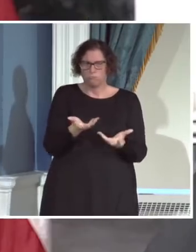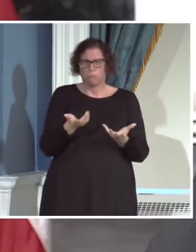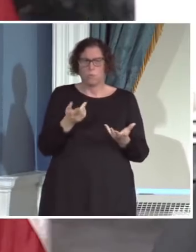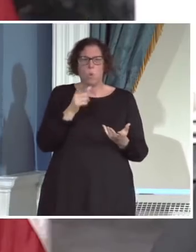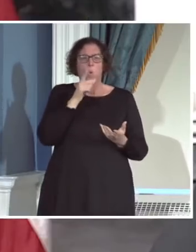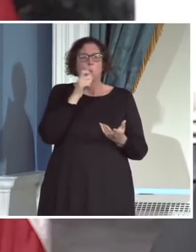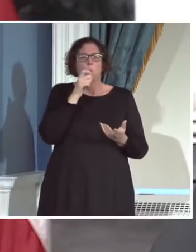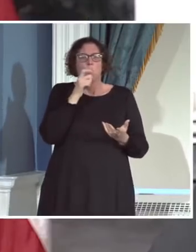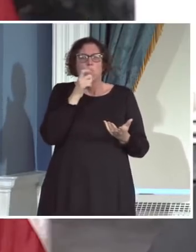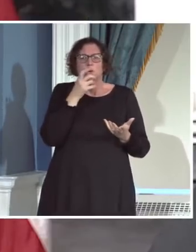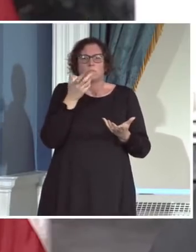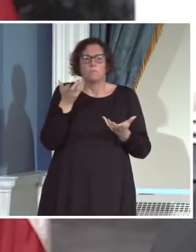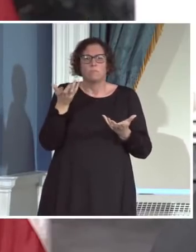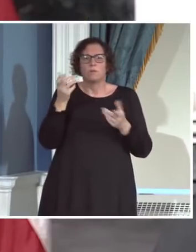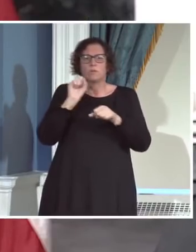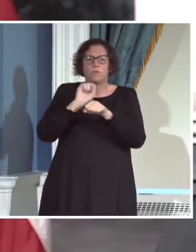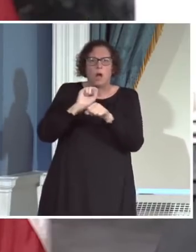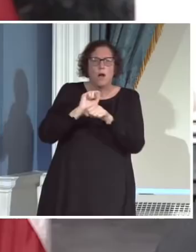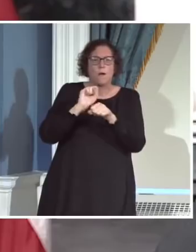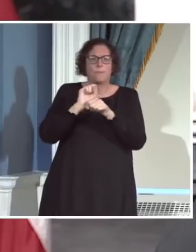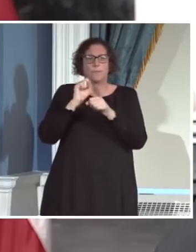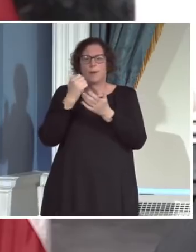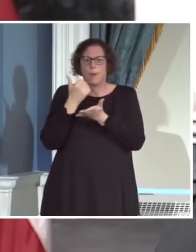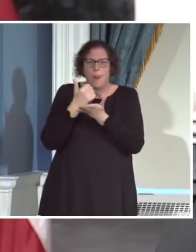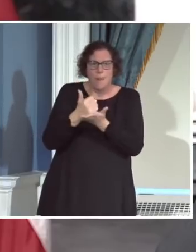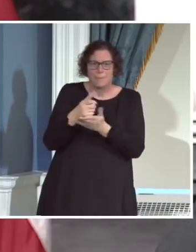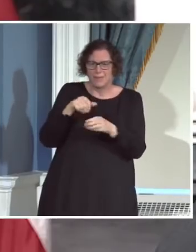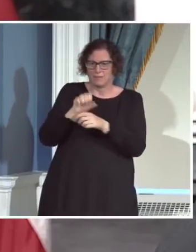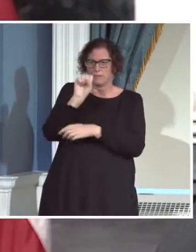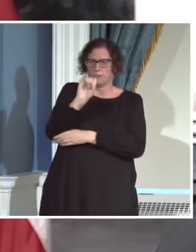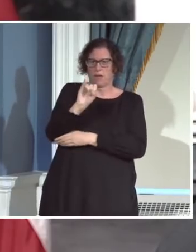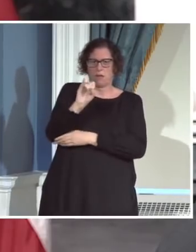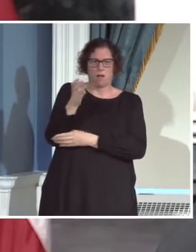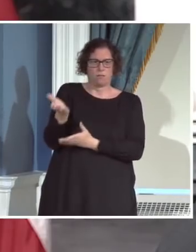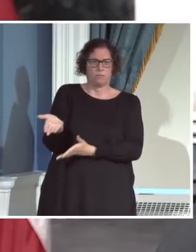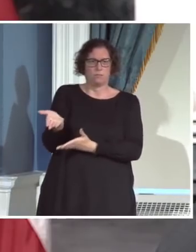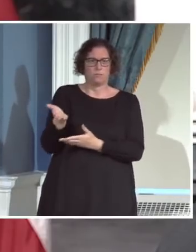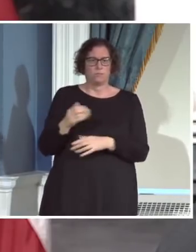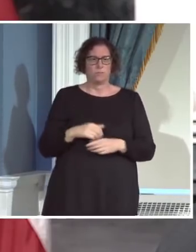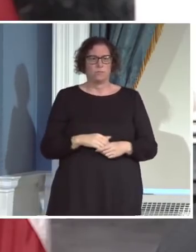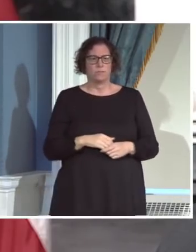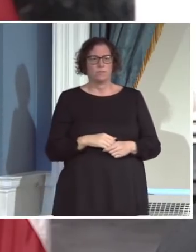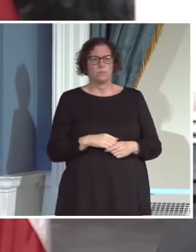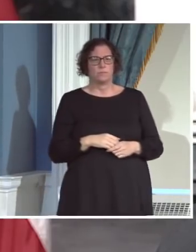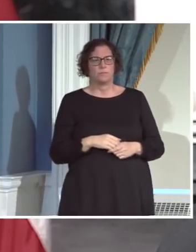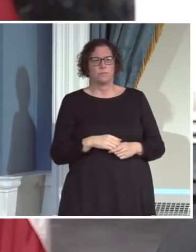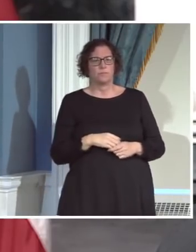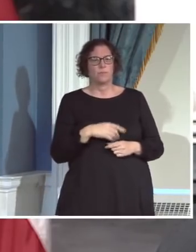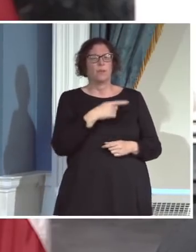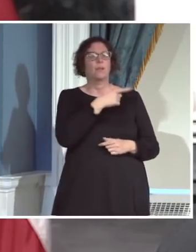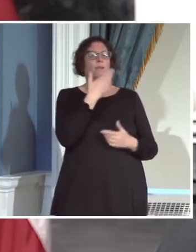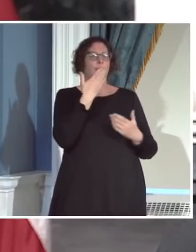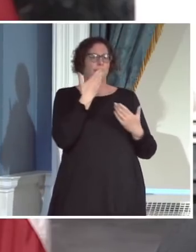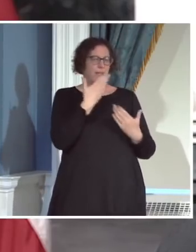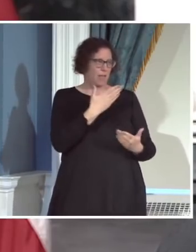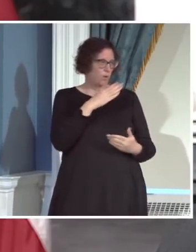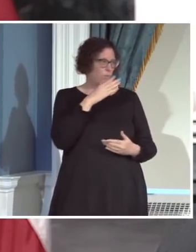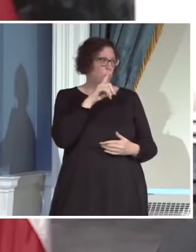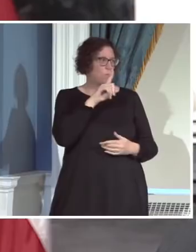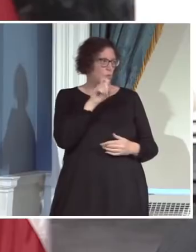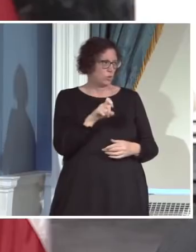the question very much. And I think we have articulated how this entire endeavor is